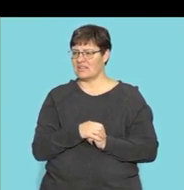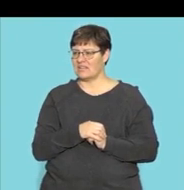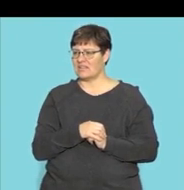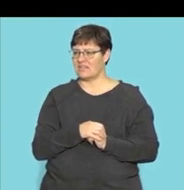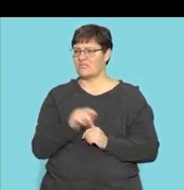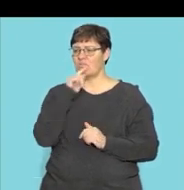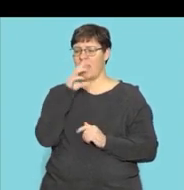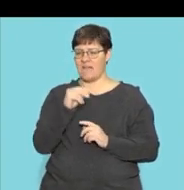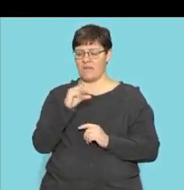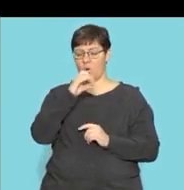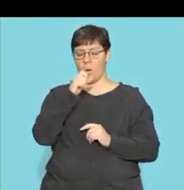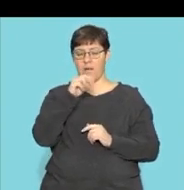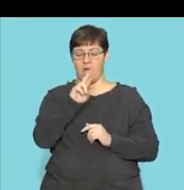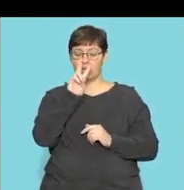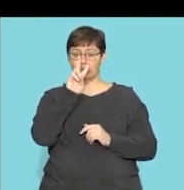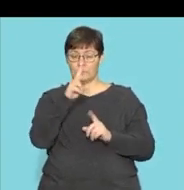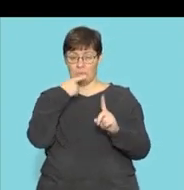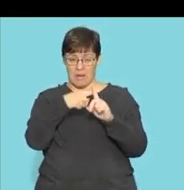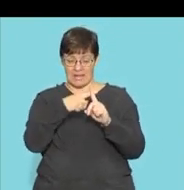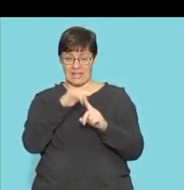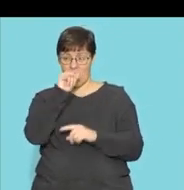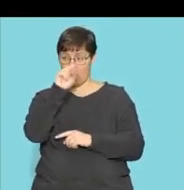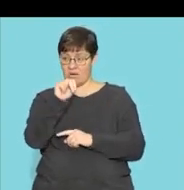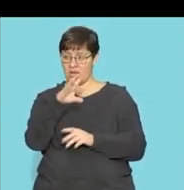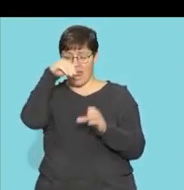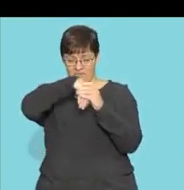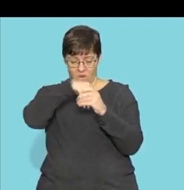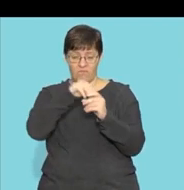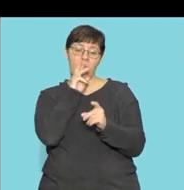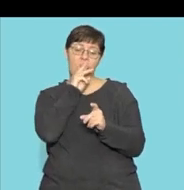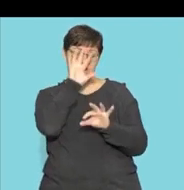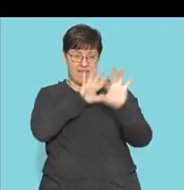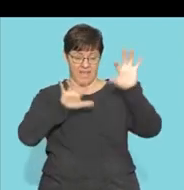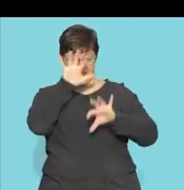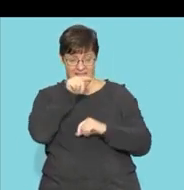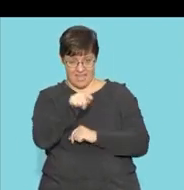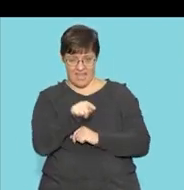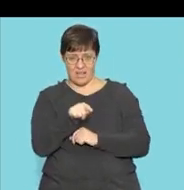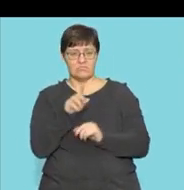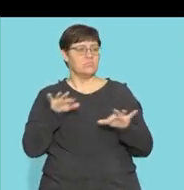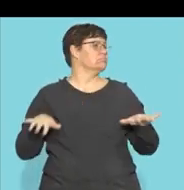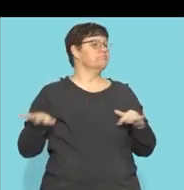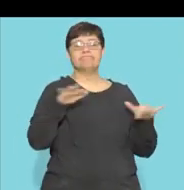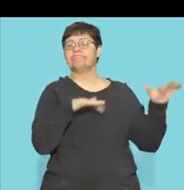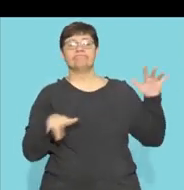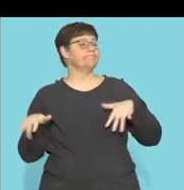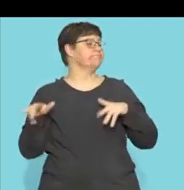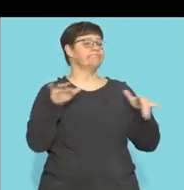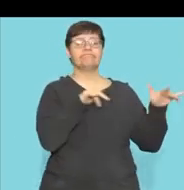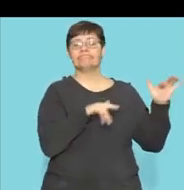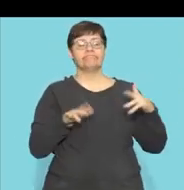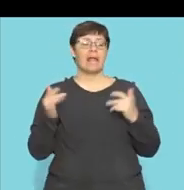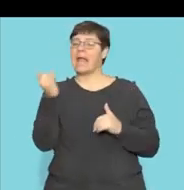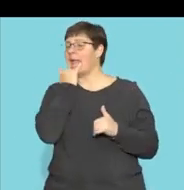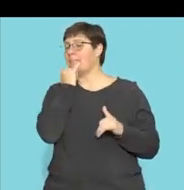ion. And I'm going to say we've got some copper 2+ ions in the solution, and they've been swimming around